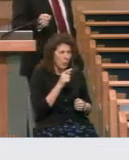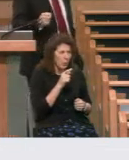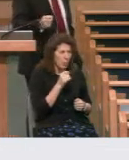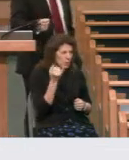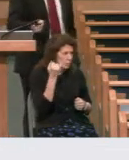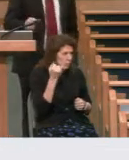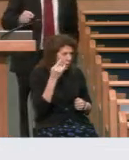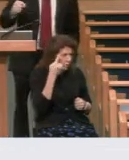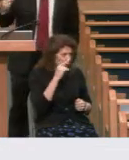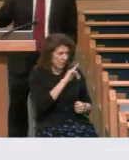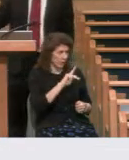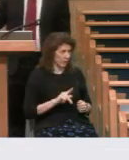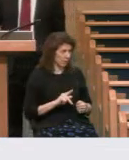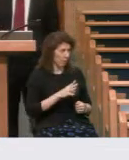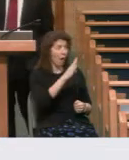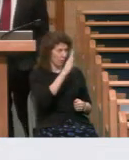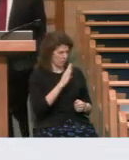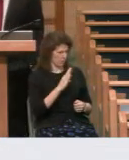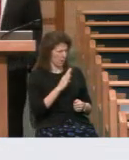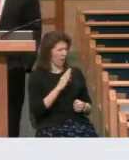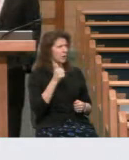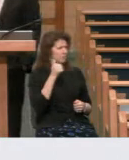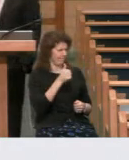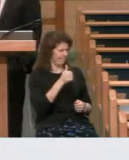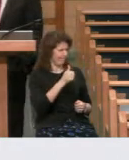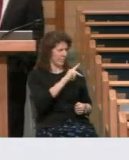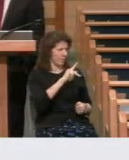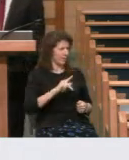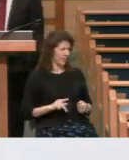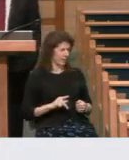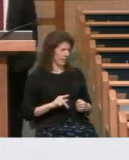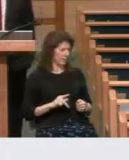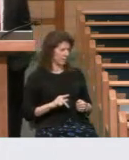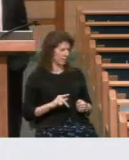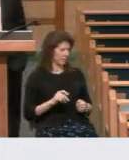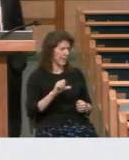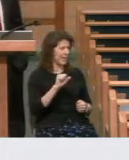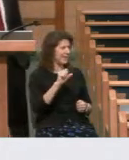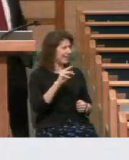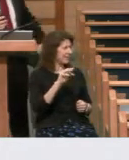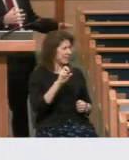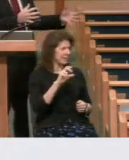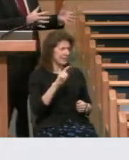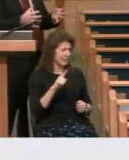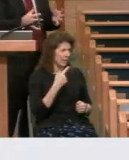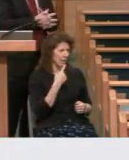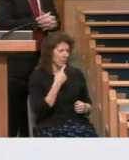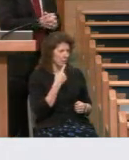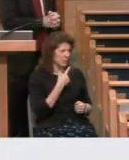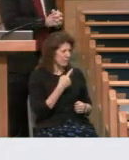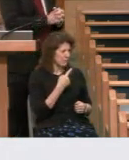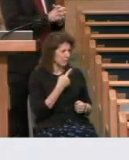God was their king. And actually in 1 Samuel chapter 10, he says they've not rejected. Samuel's freaking out that they want a king. So remember, Samuel's a